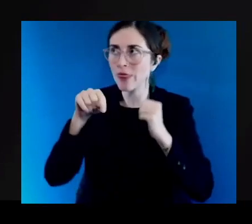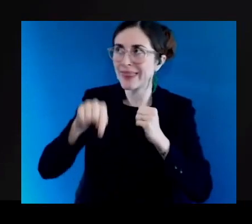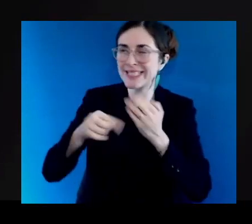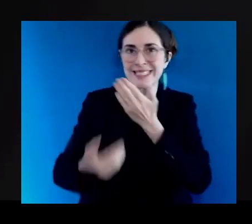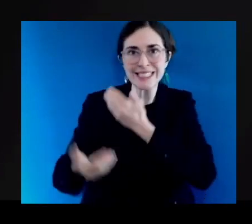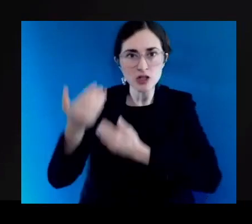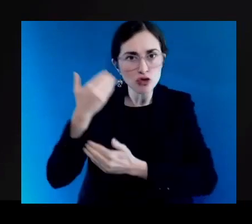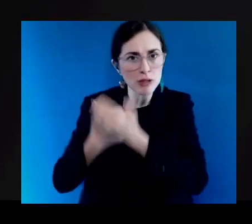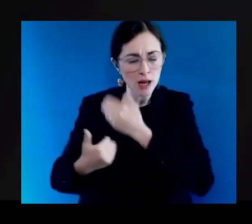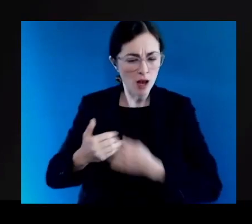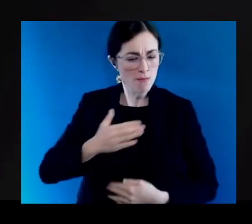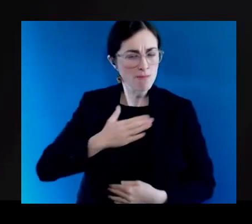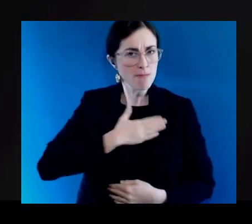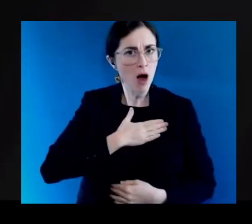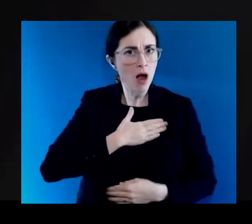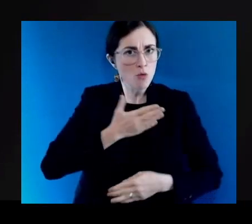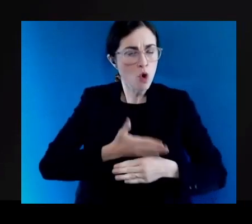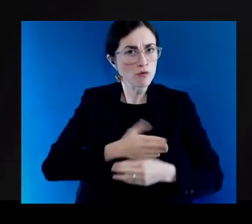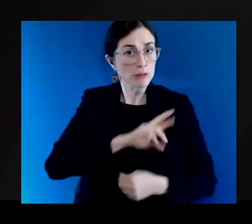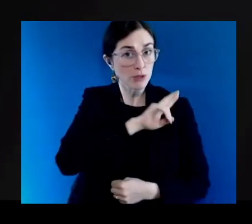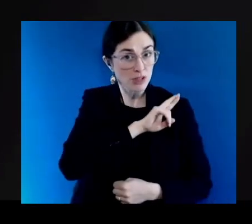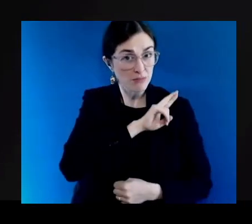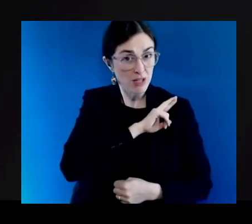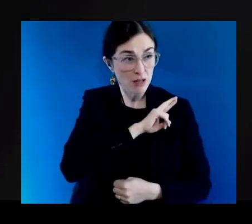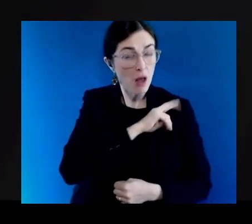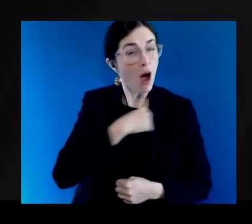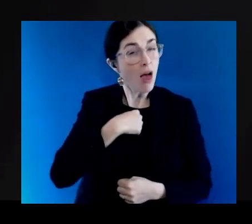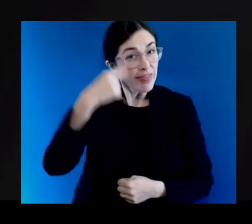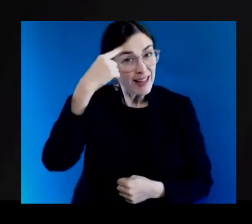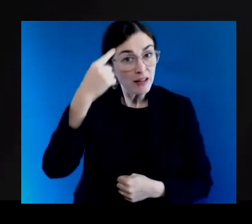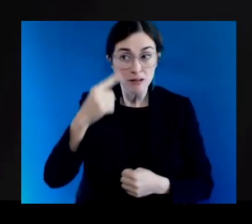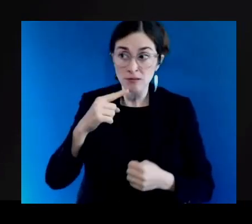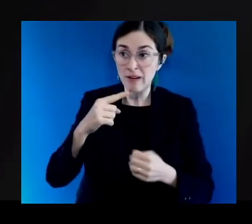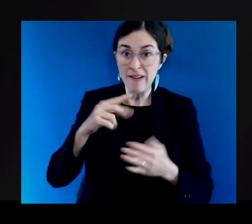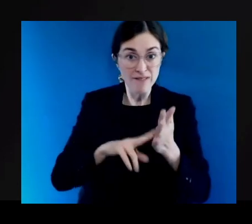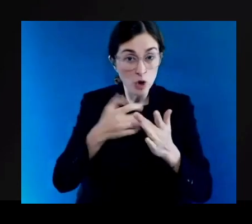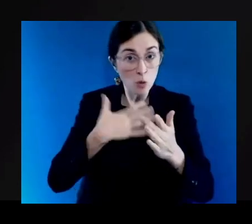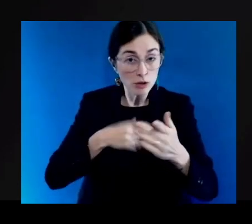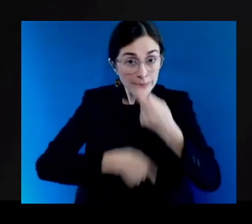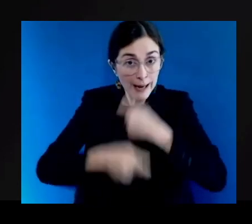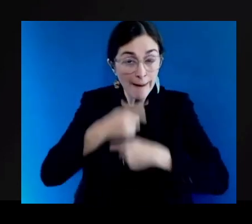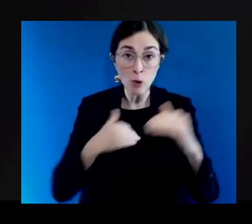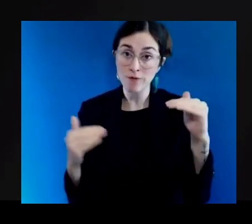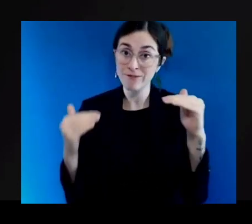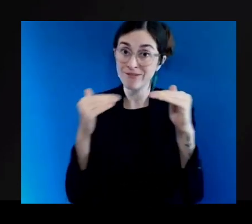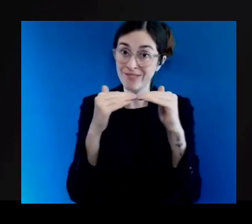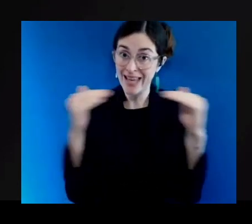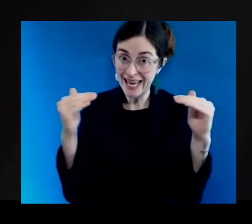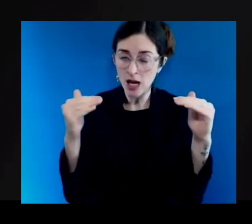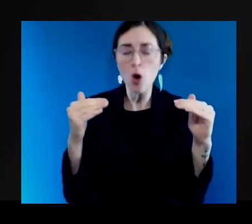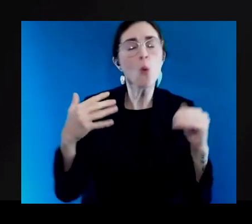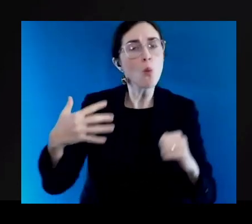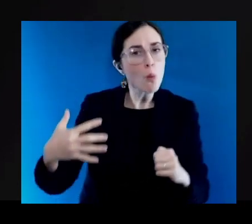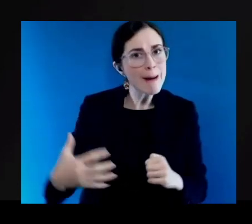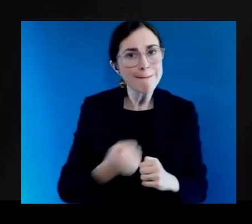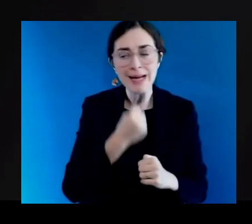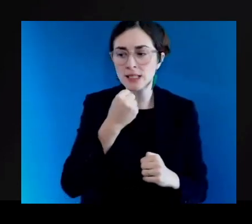carry and can see that for Victoria to move into a more just and equitable future, we must address the ongoing